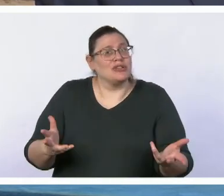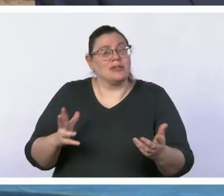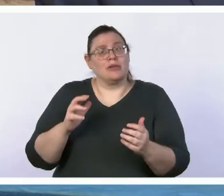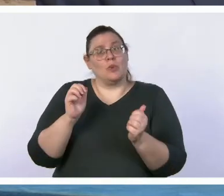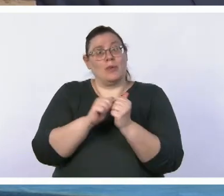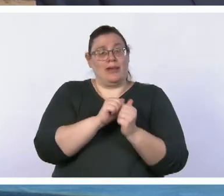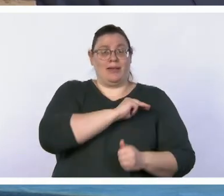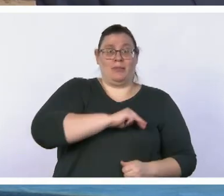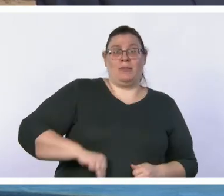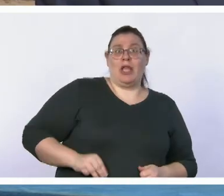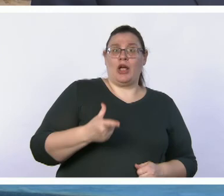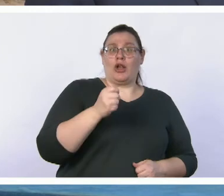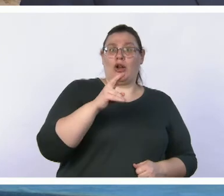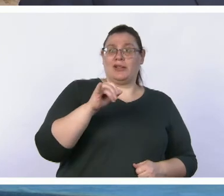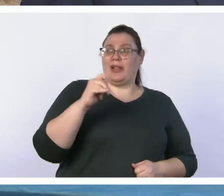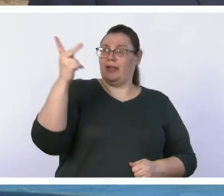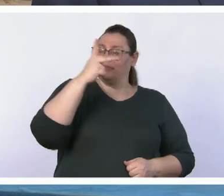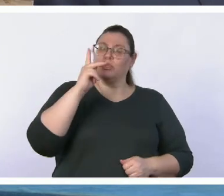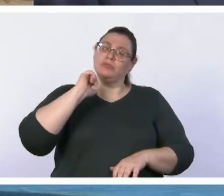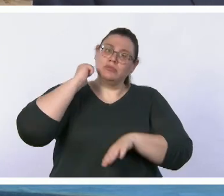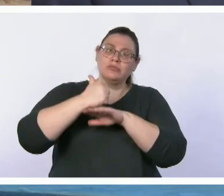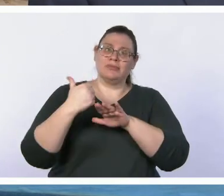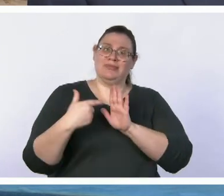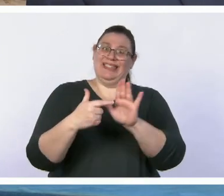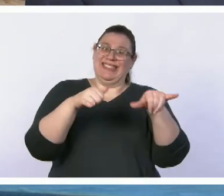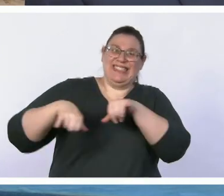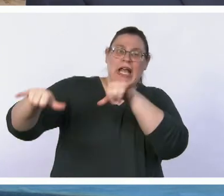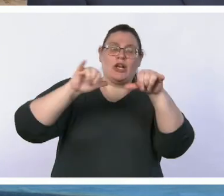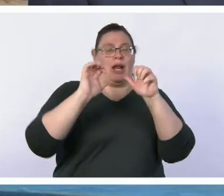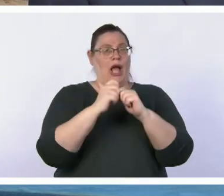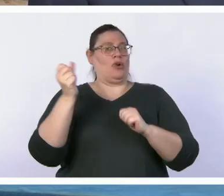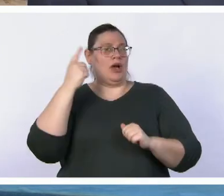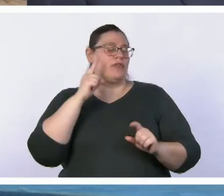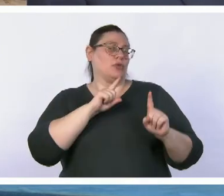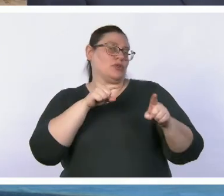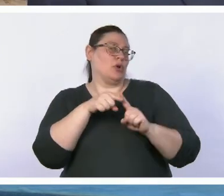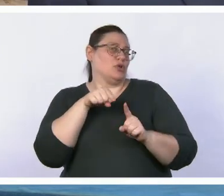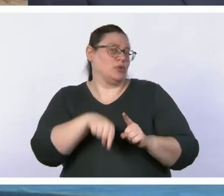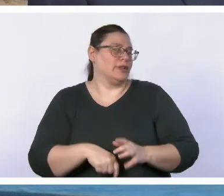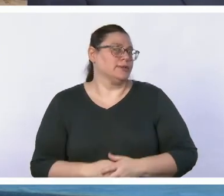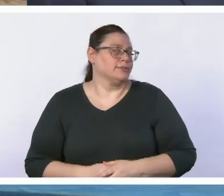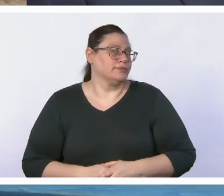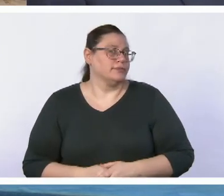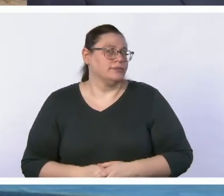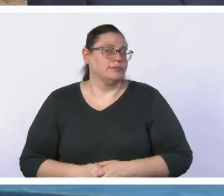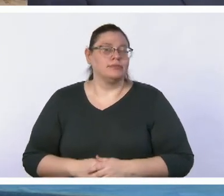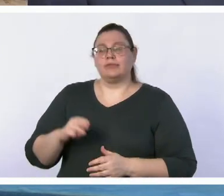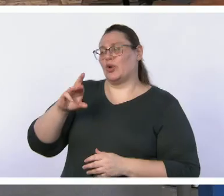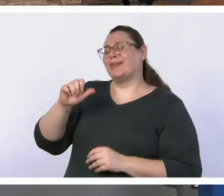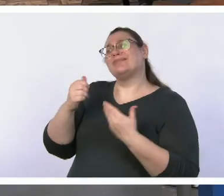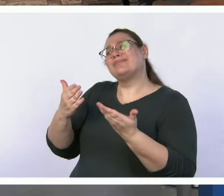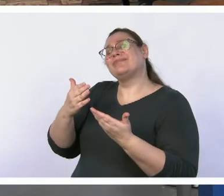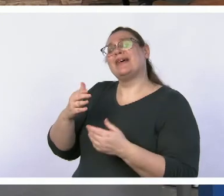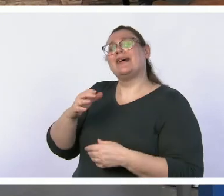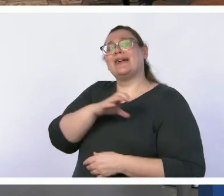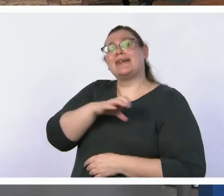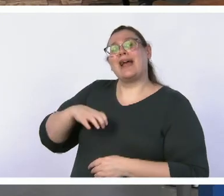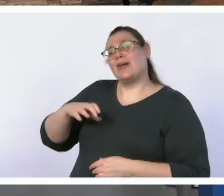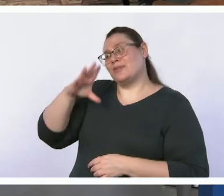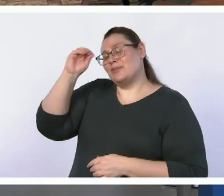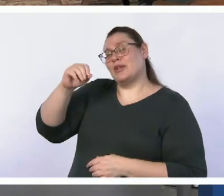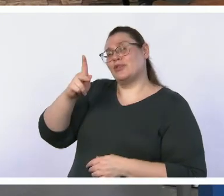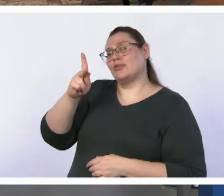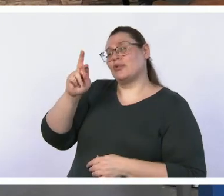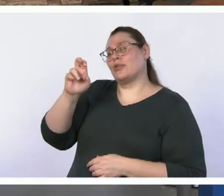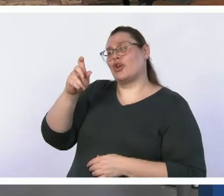setting the standard for how government should be responding to this. Well, Councilman Krekorian, thank you for all you do,